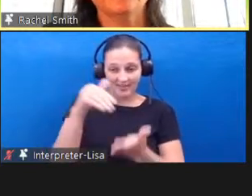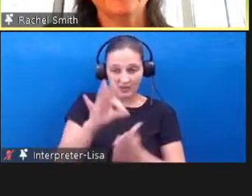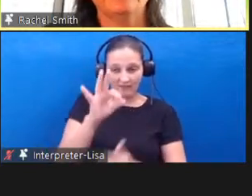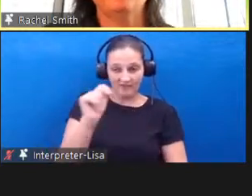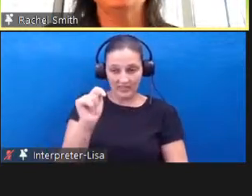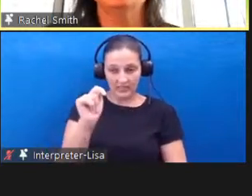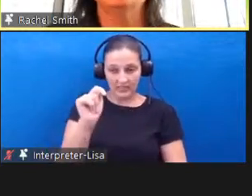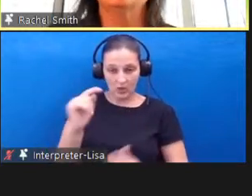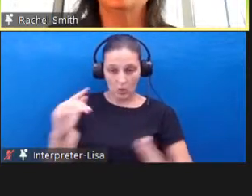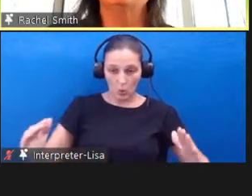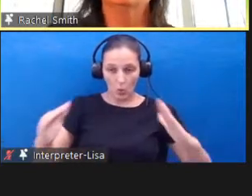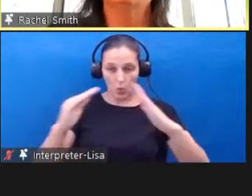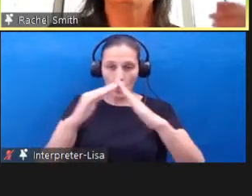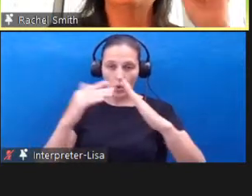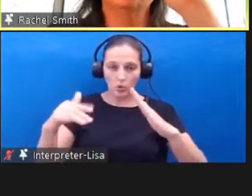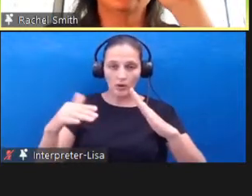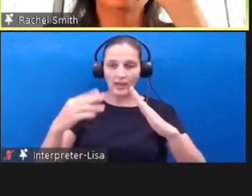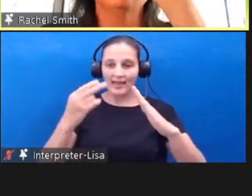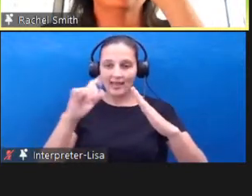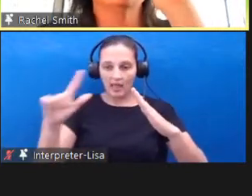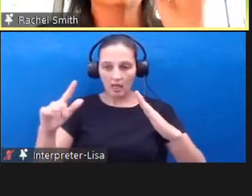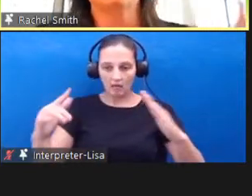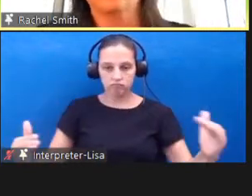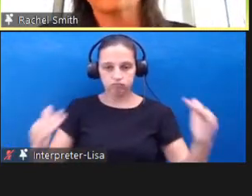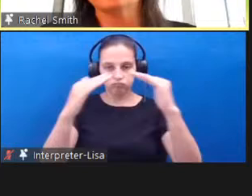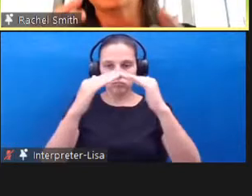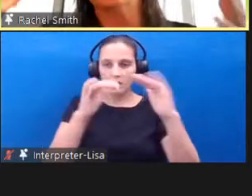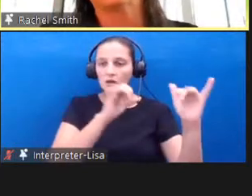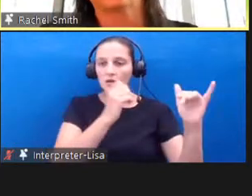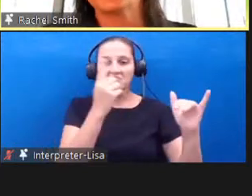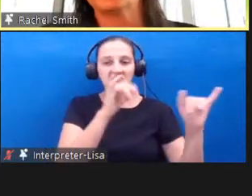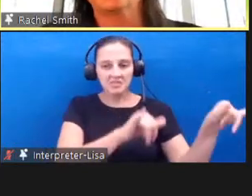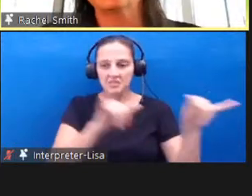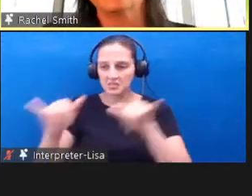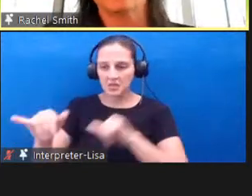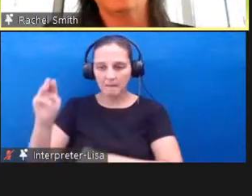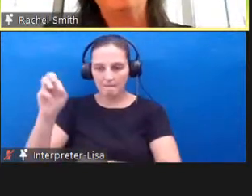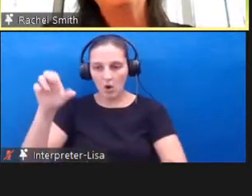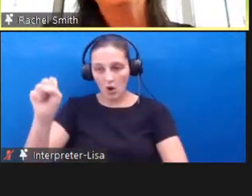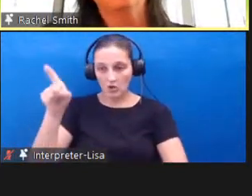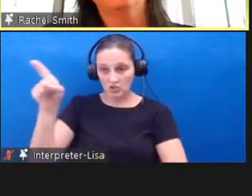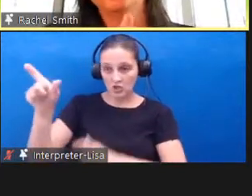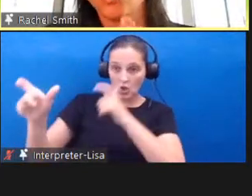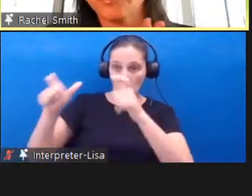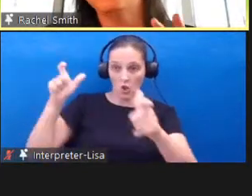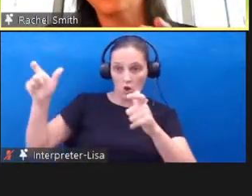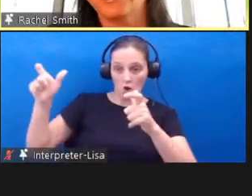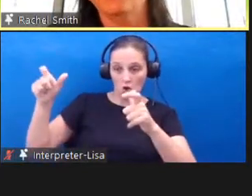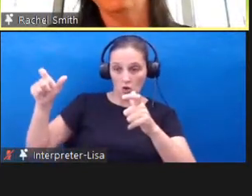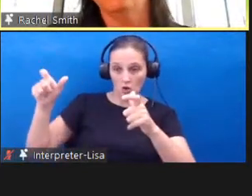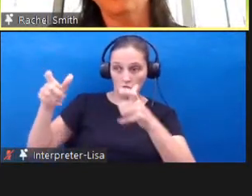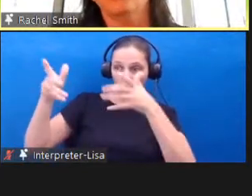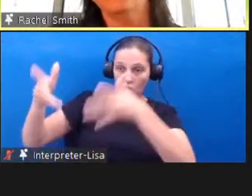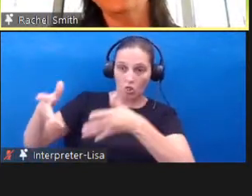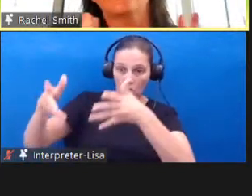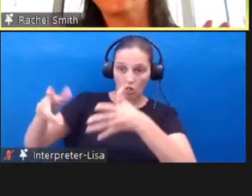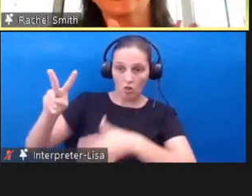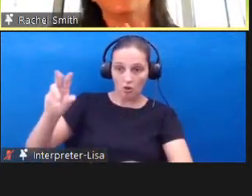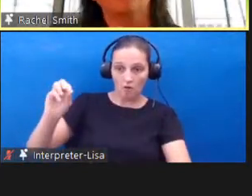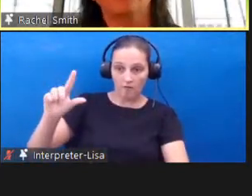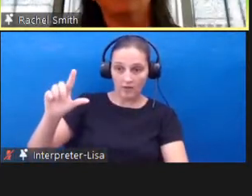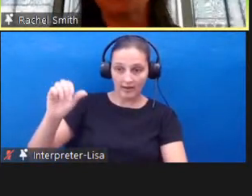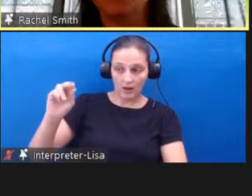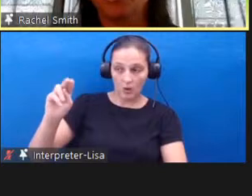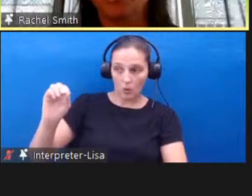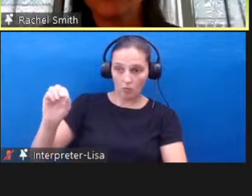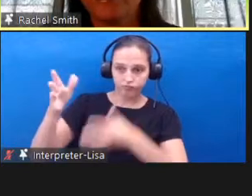shield volcano, which is the same type of volcano that's on Mars, which is the largest planetary dormant volcano. It's